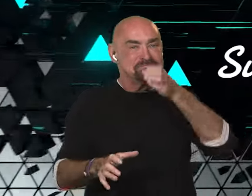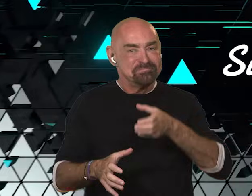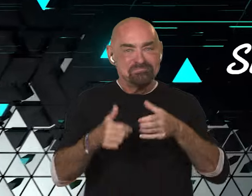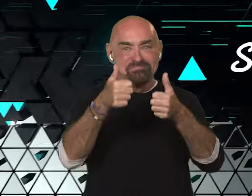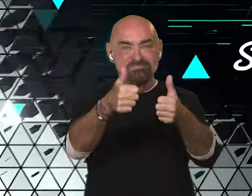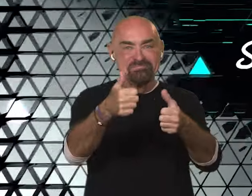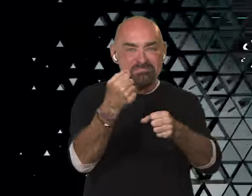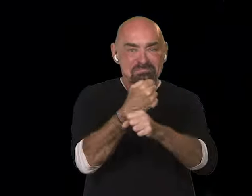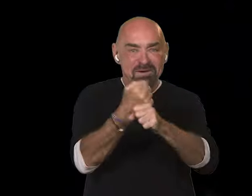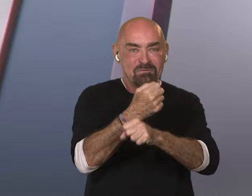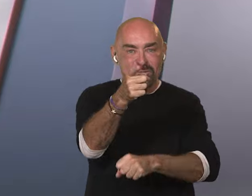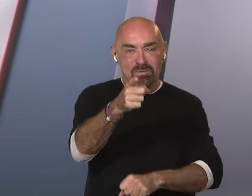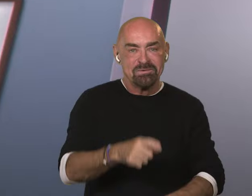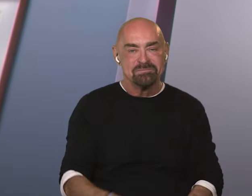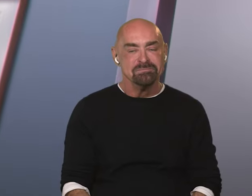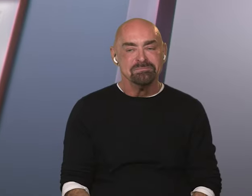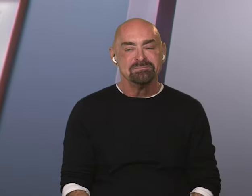up for you. Yes, please.